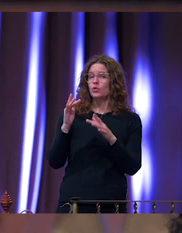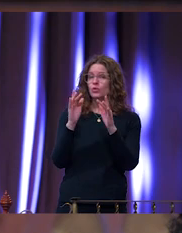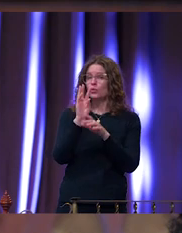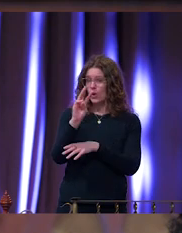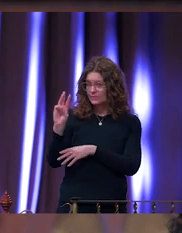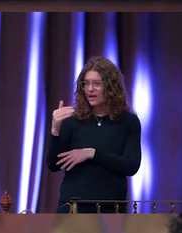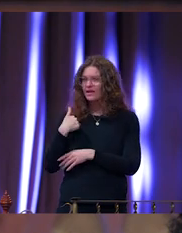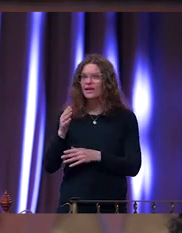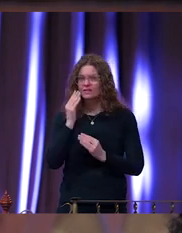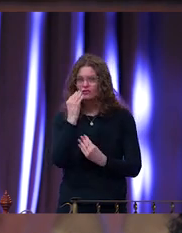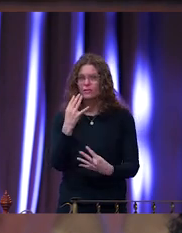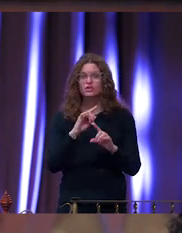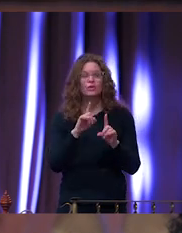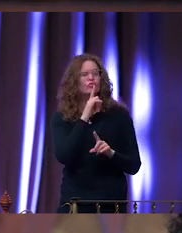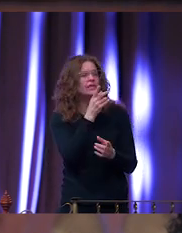really interested in